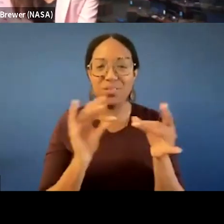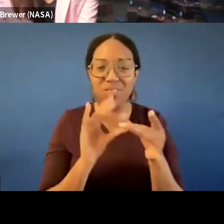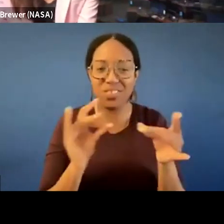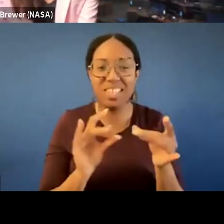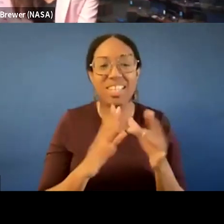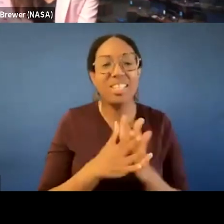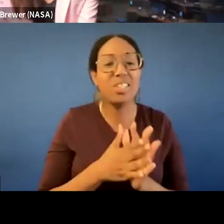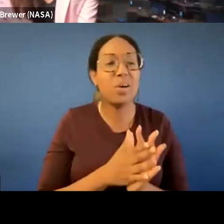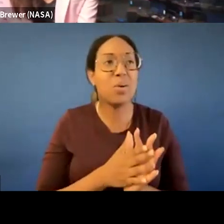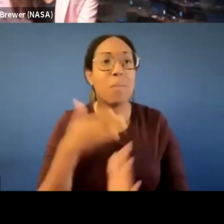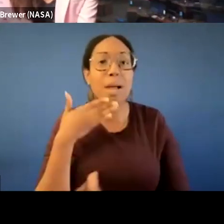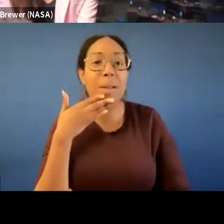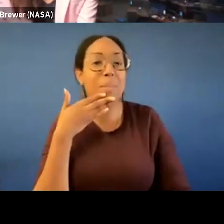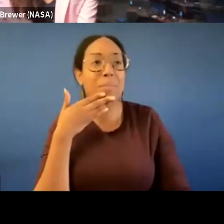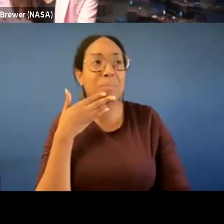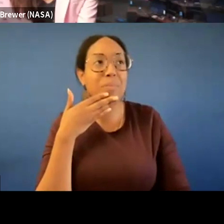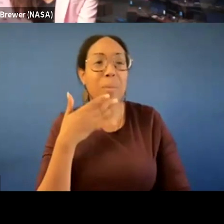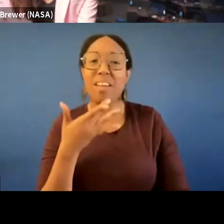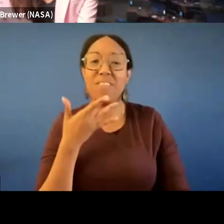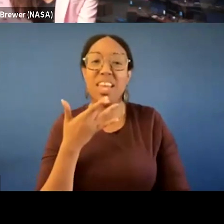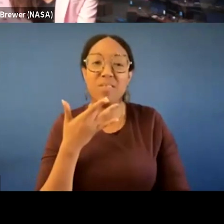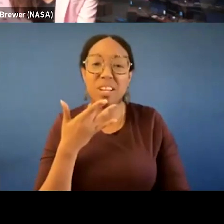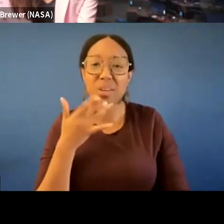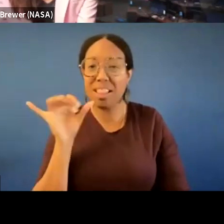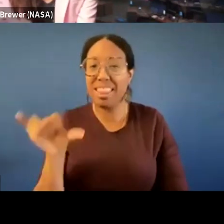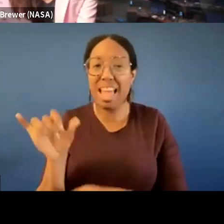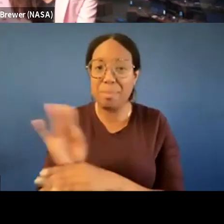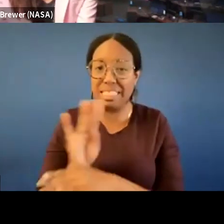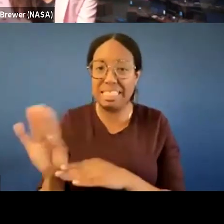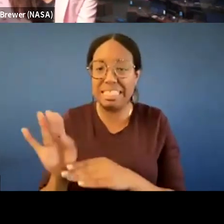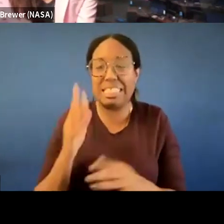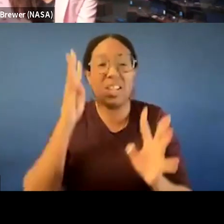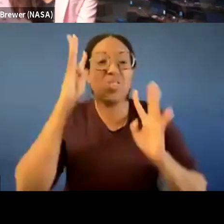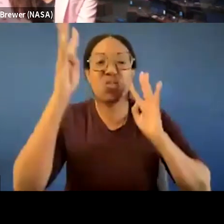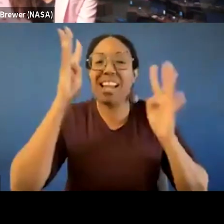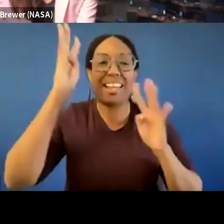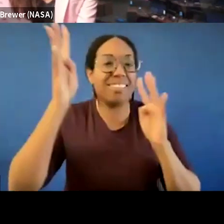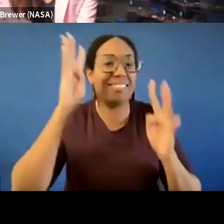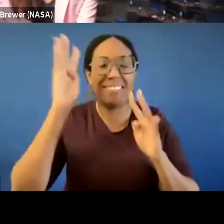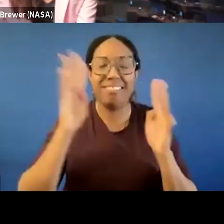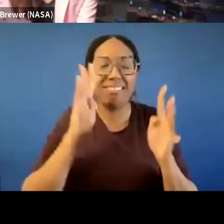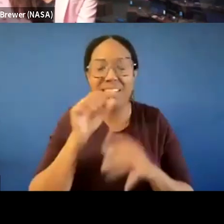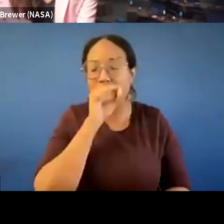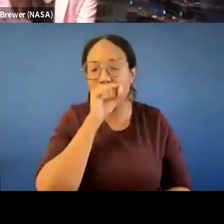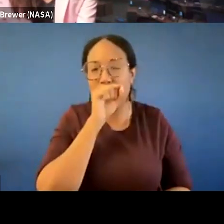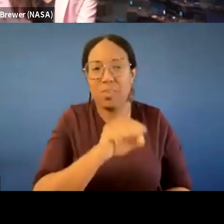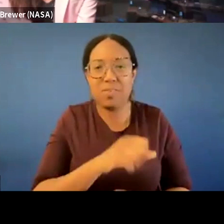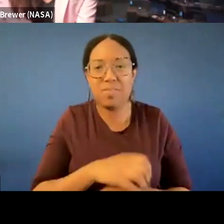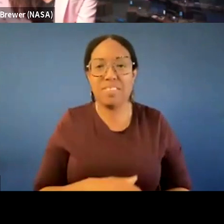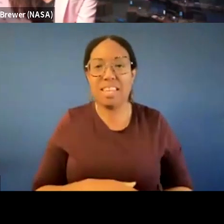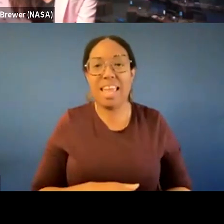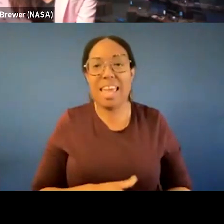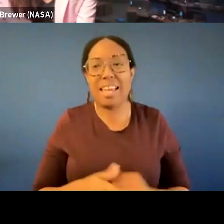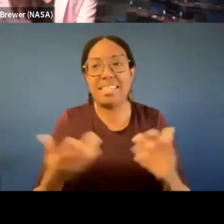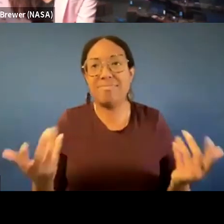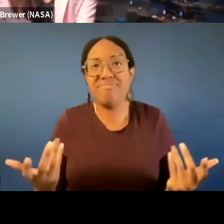that is the creating part. I love that aspect of it. And there's not really much that I